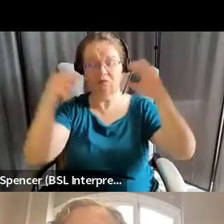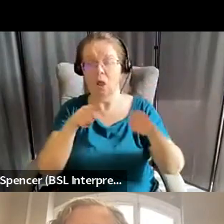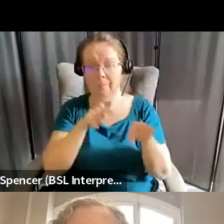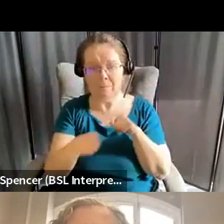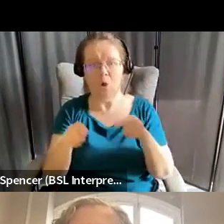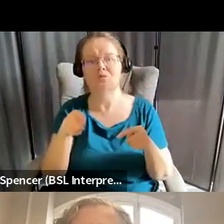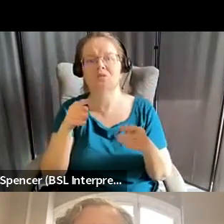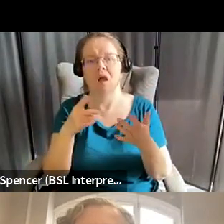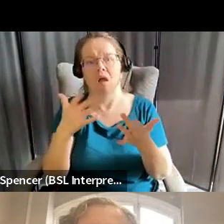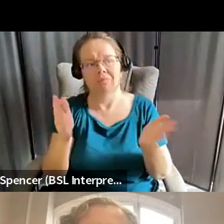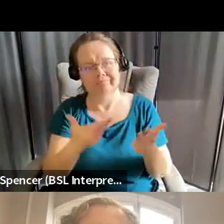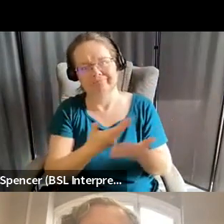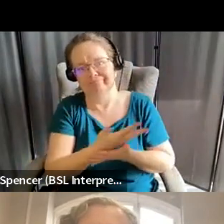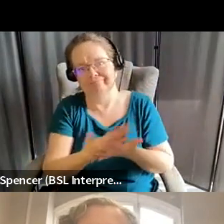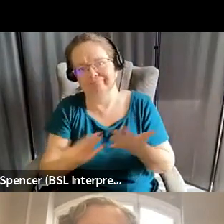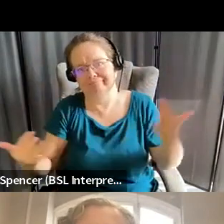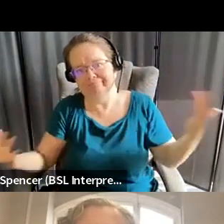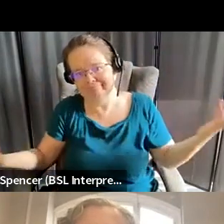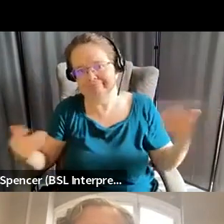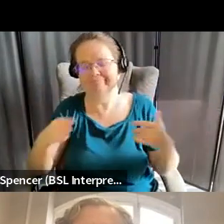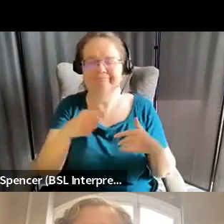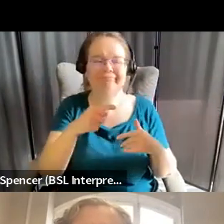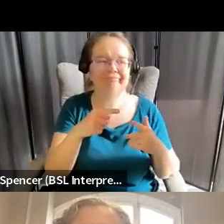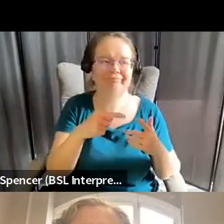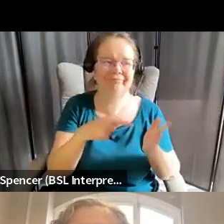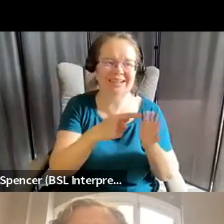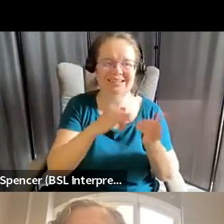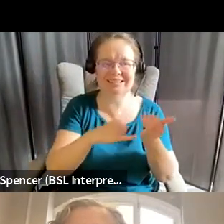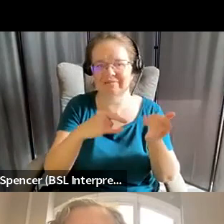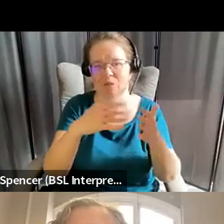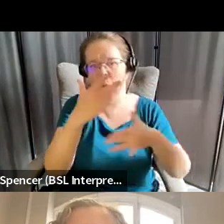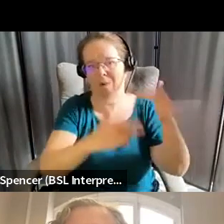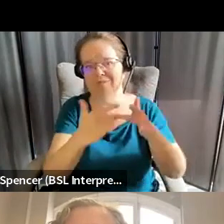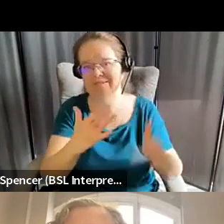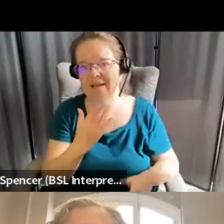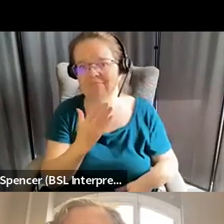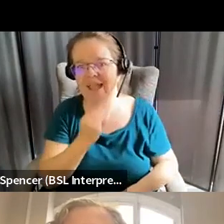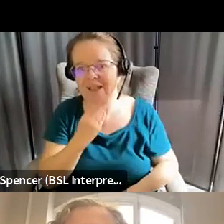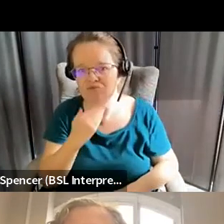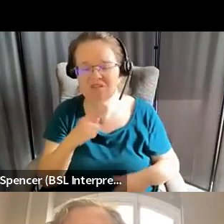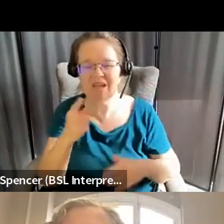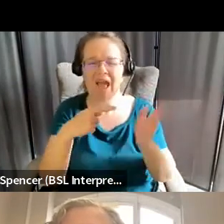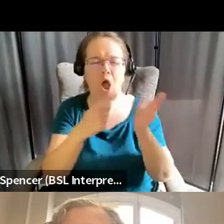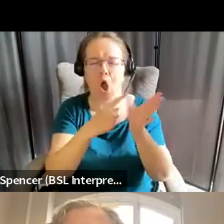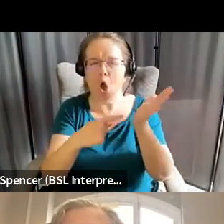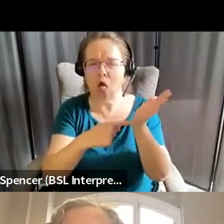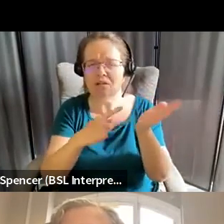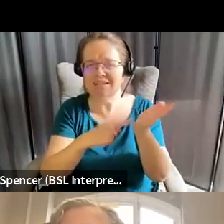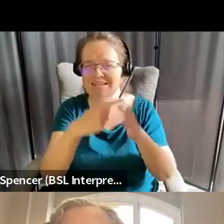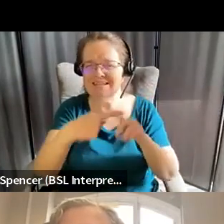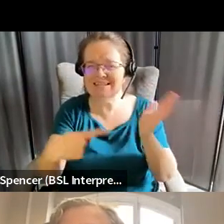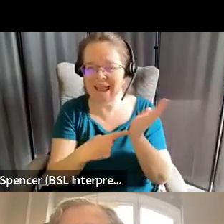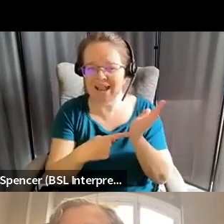web errors. And it was missing alt text, no meaningful links, things like that, stuff that's really